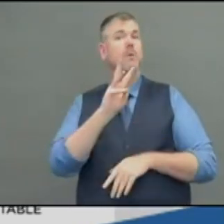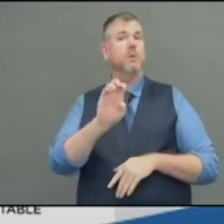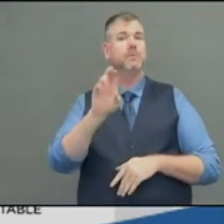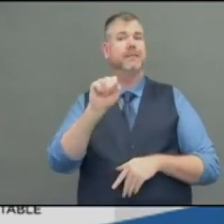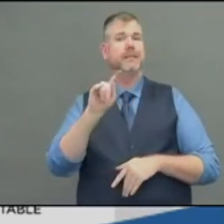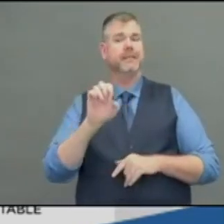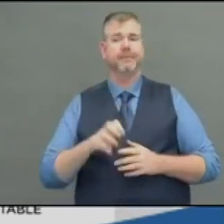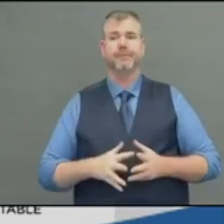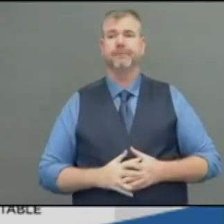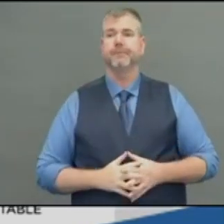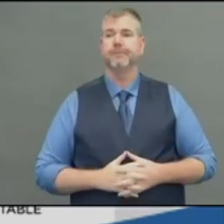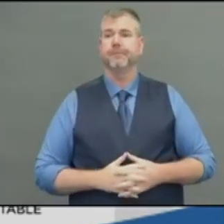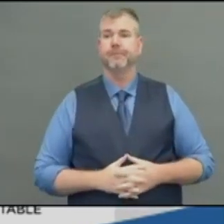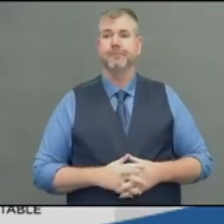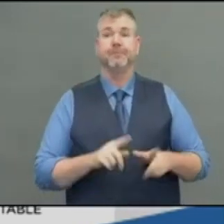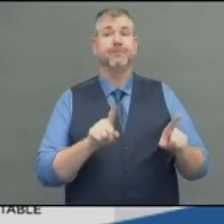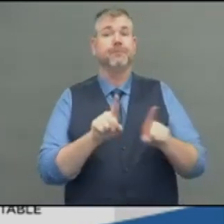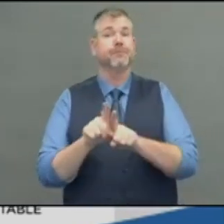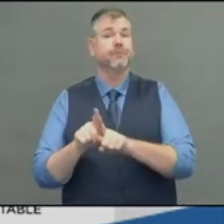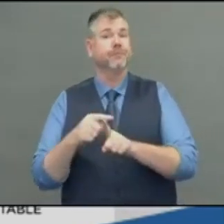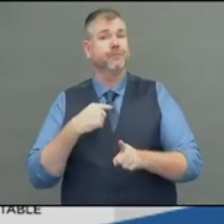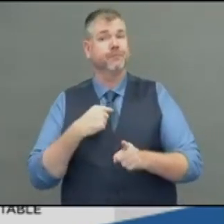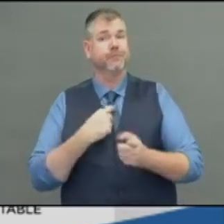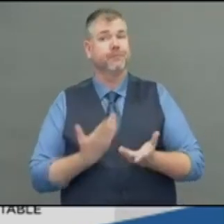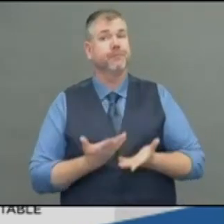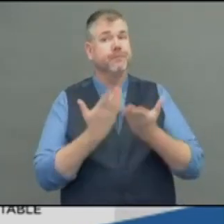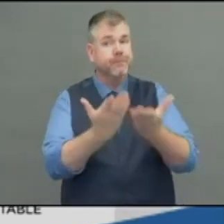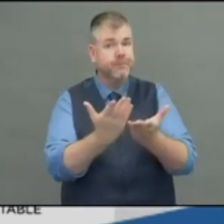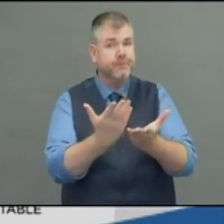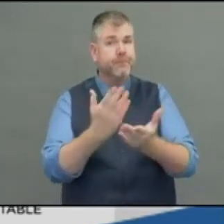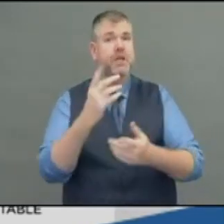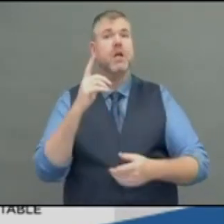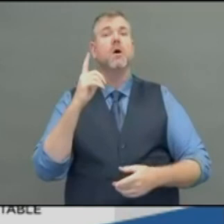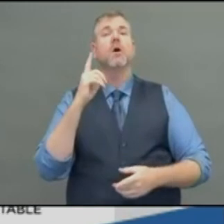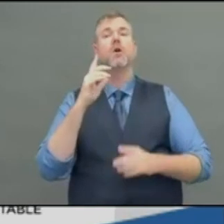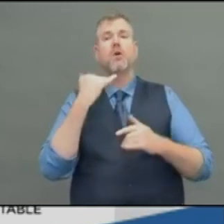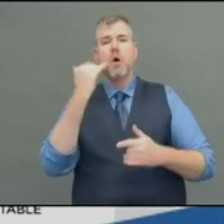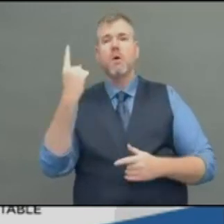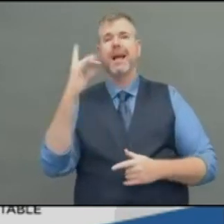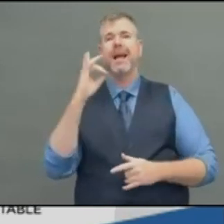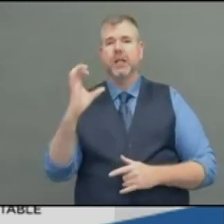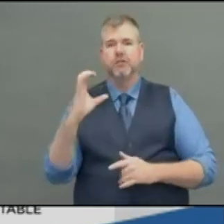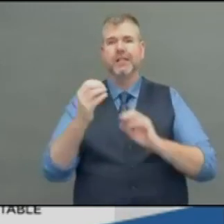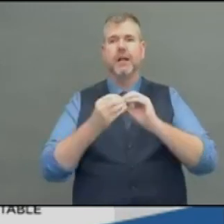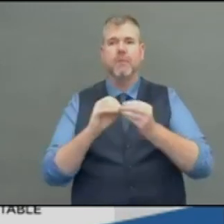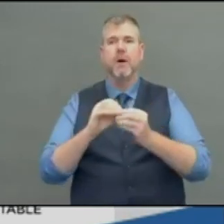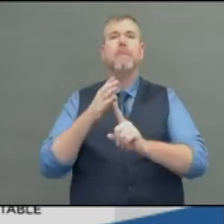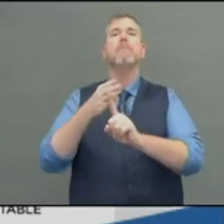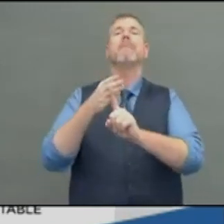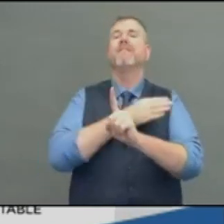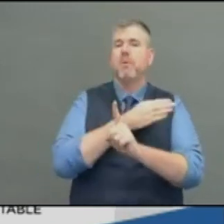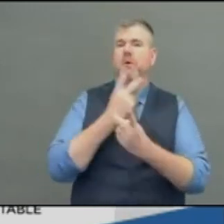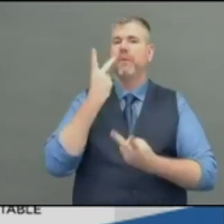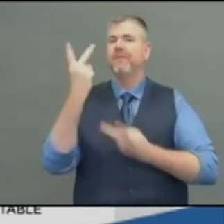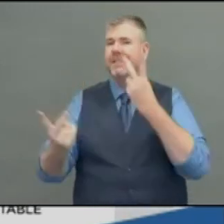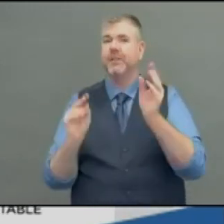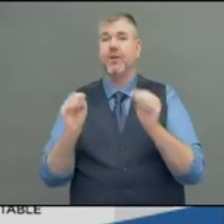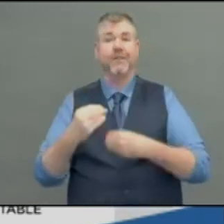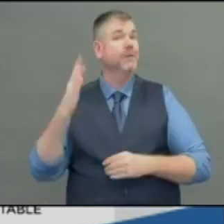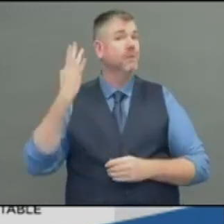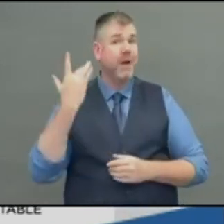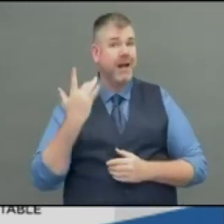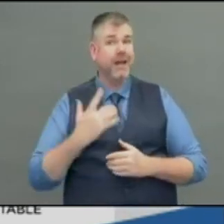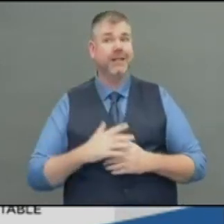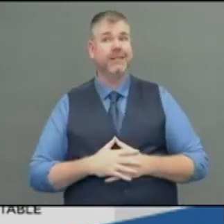I would also recommend that you call the 800 number before you visit one of our offices, just because, like you